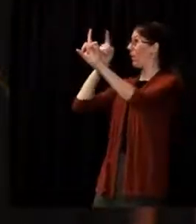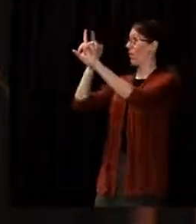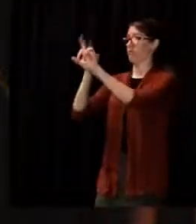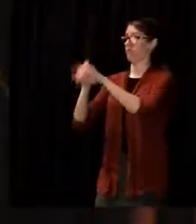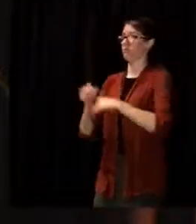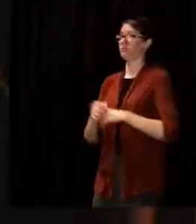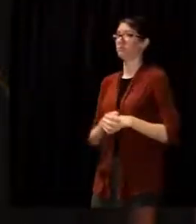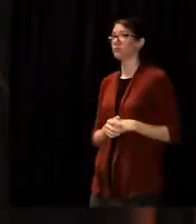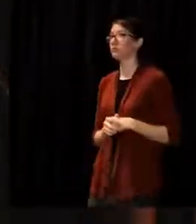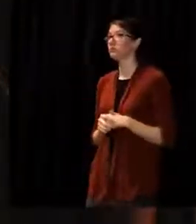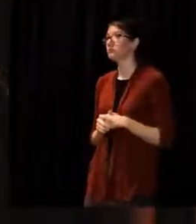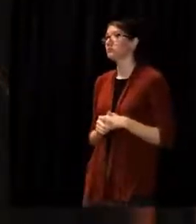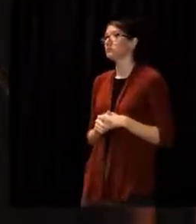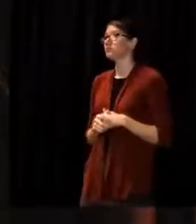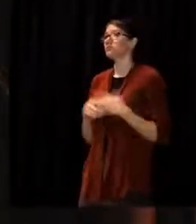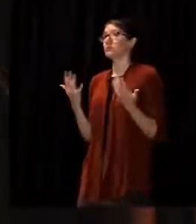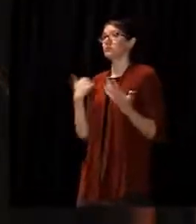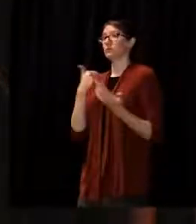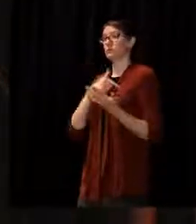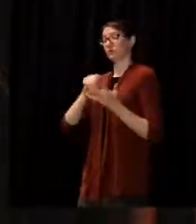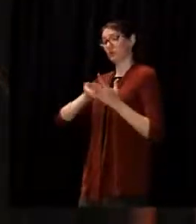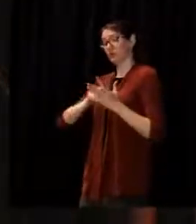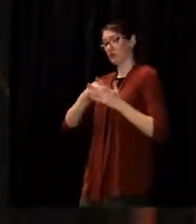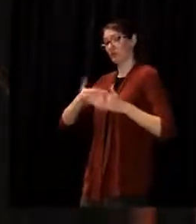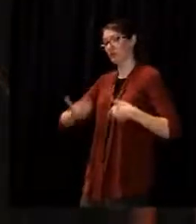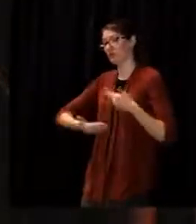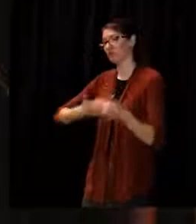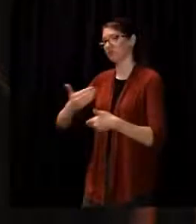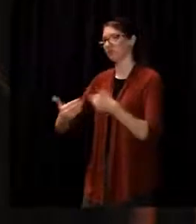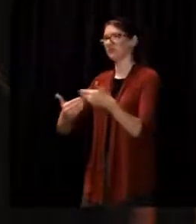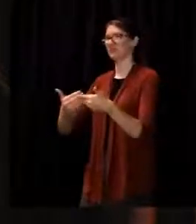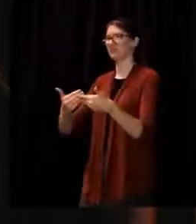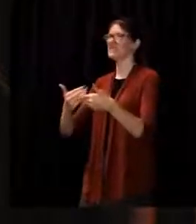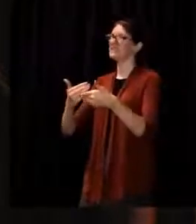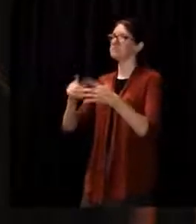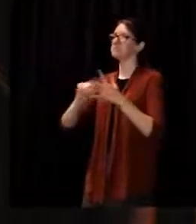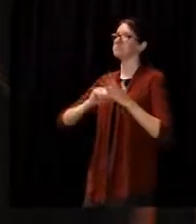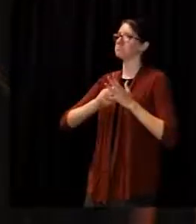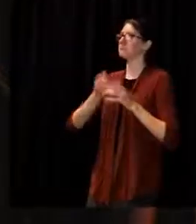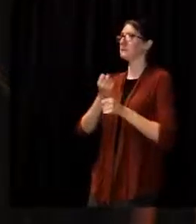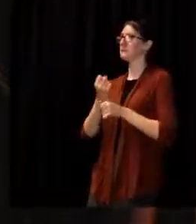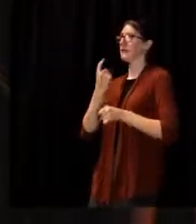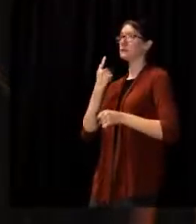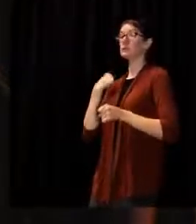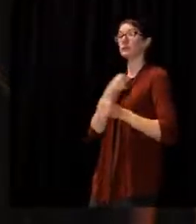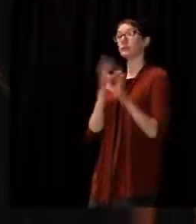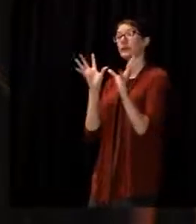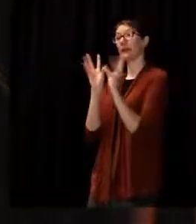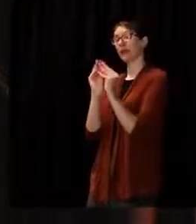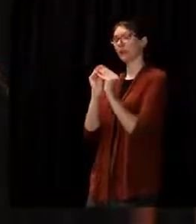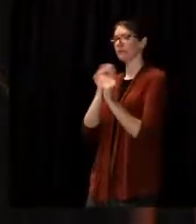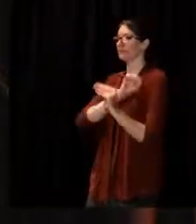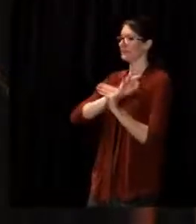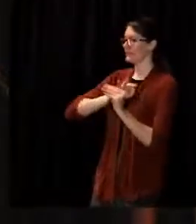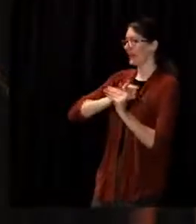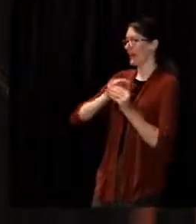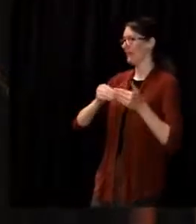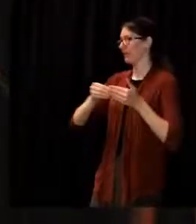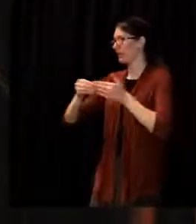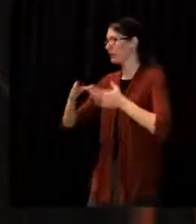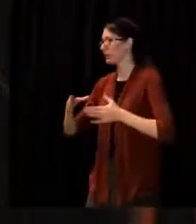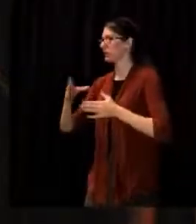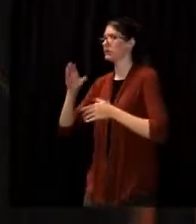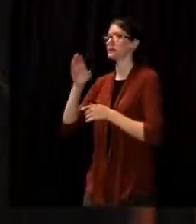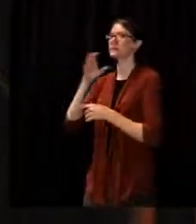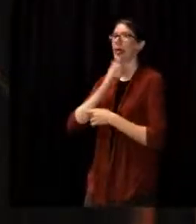them. And so we began this process, actually it was early last year, when we gathered together as staff and elders and leaders and just